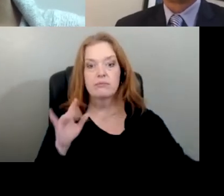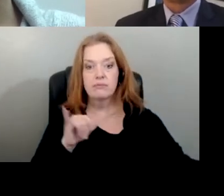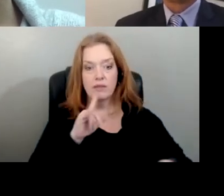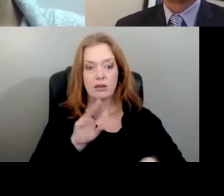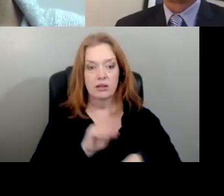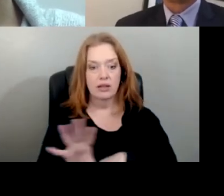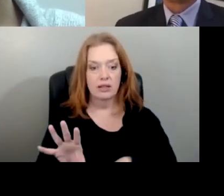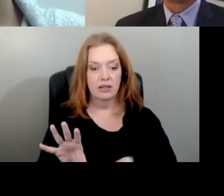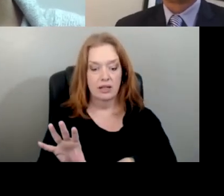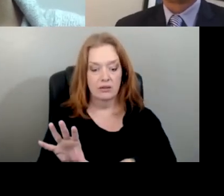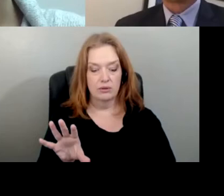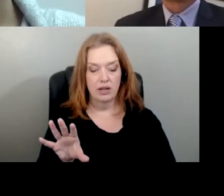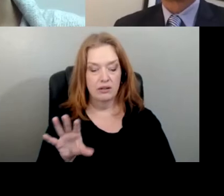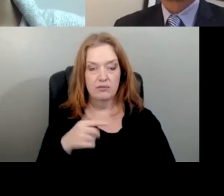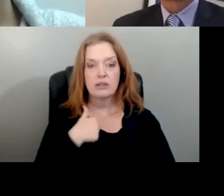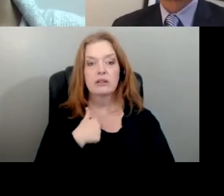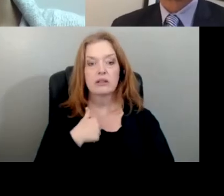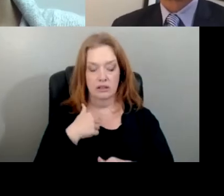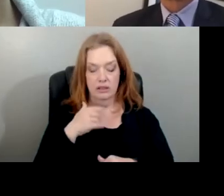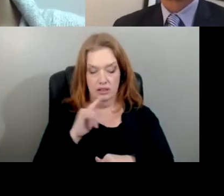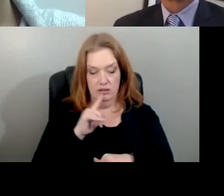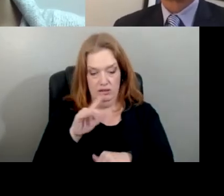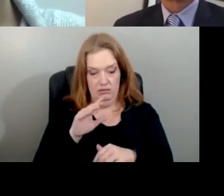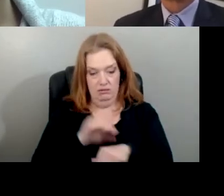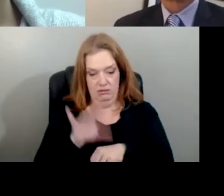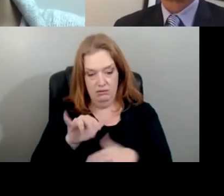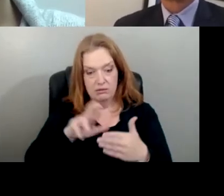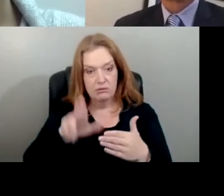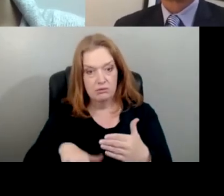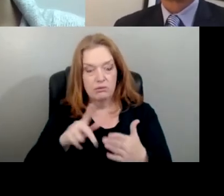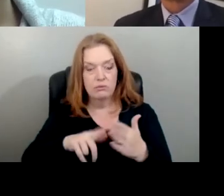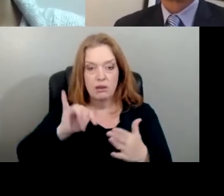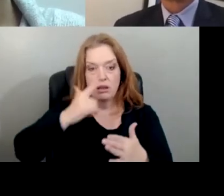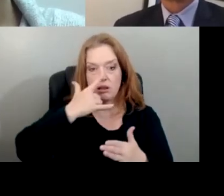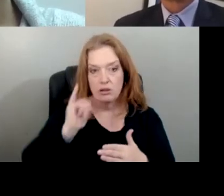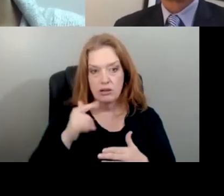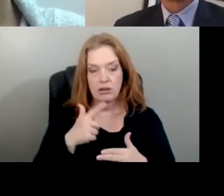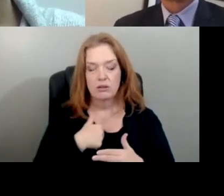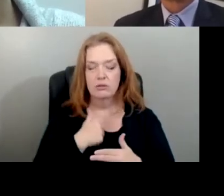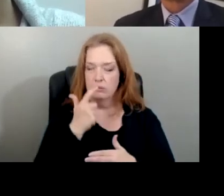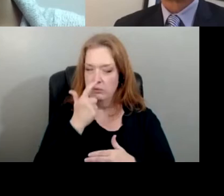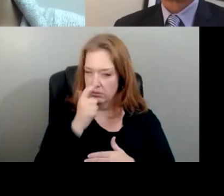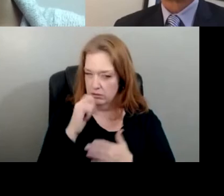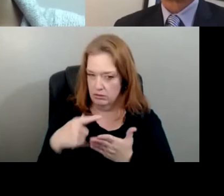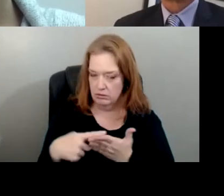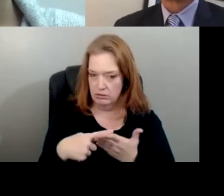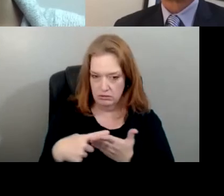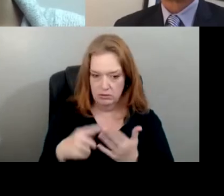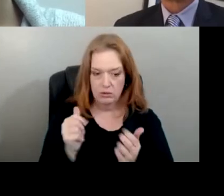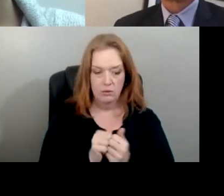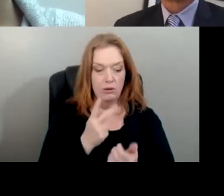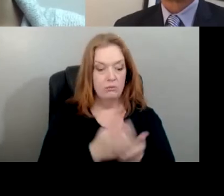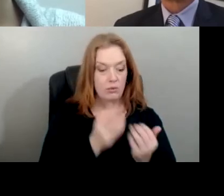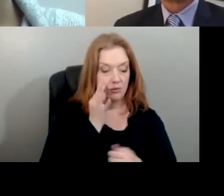So I'm really interested in the collaboration with our tribal prosecutors and our county prosecutors, because